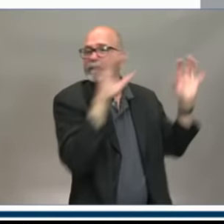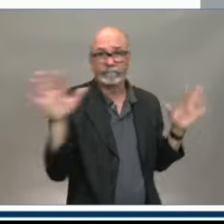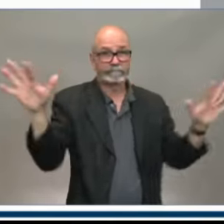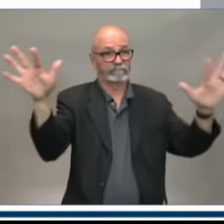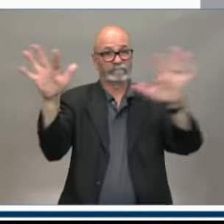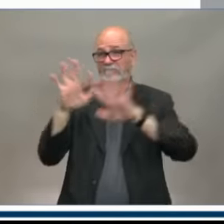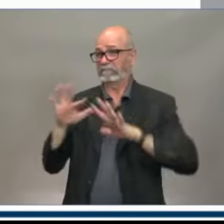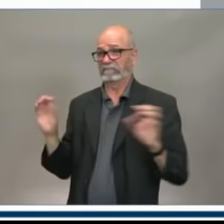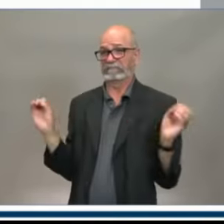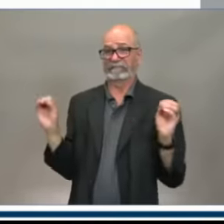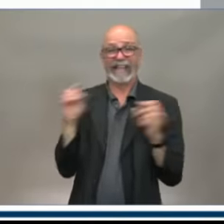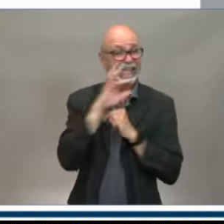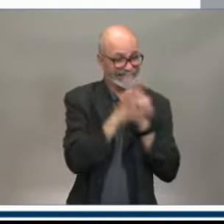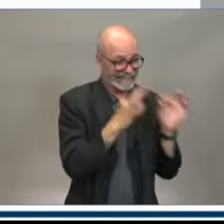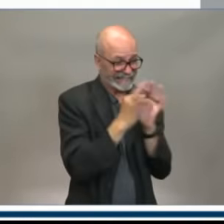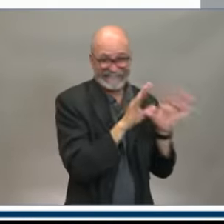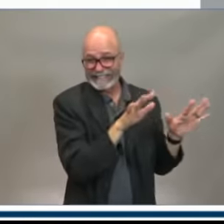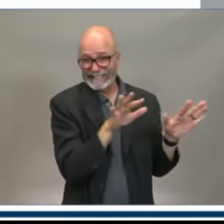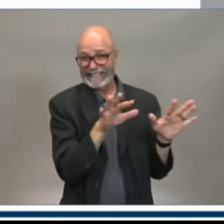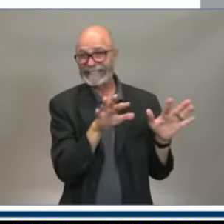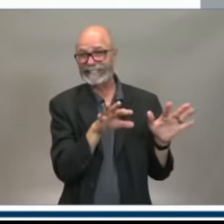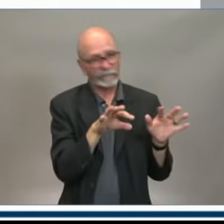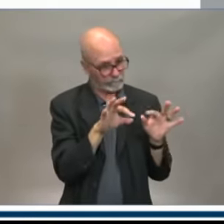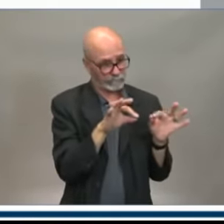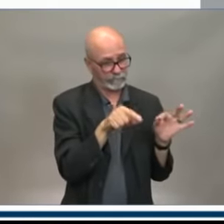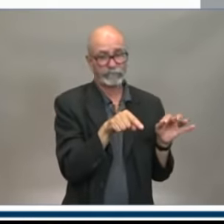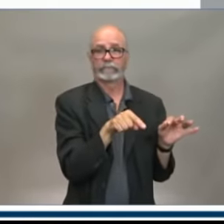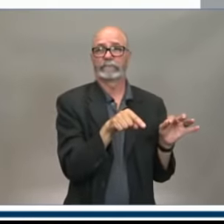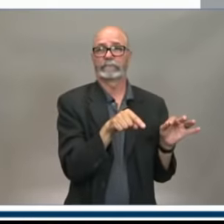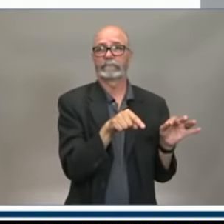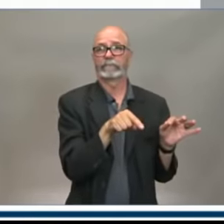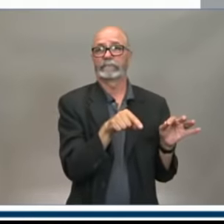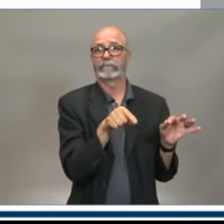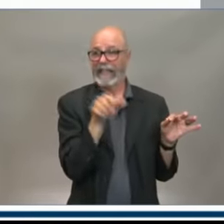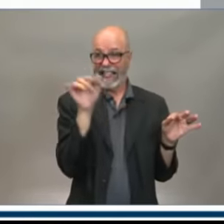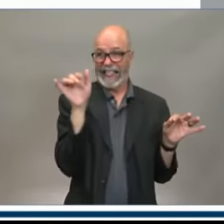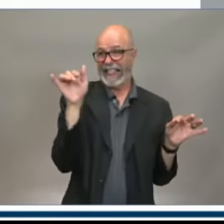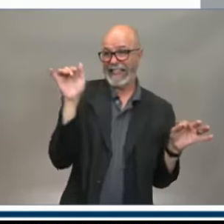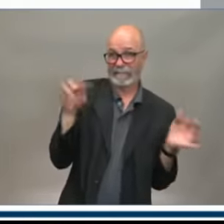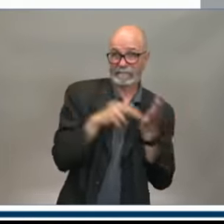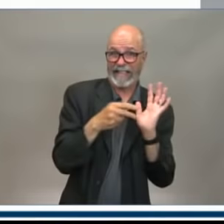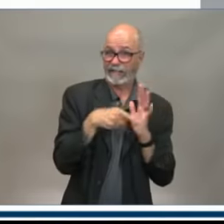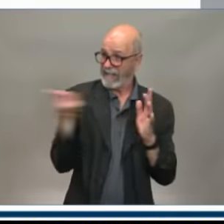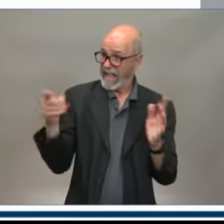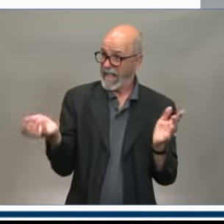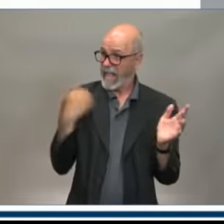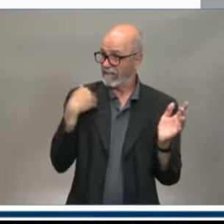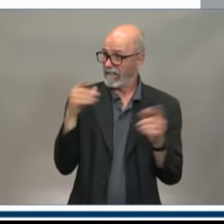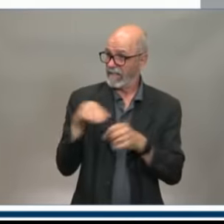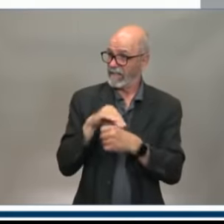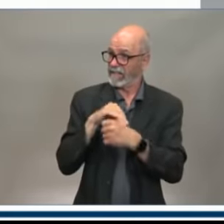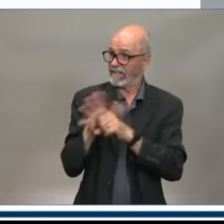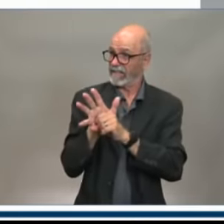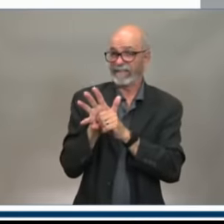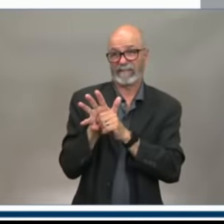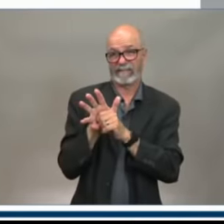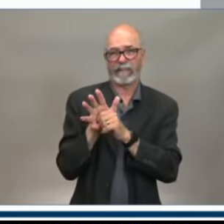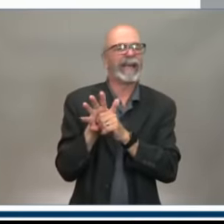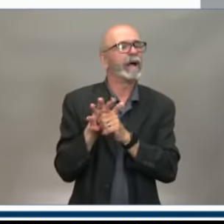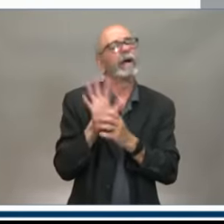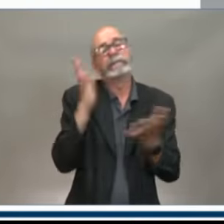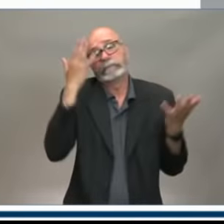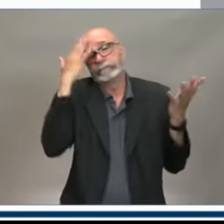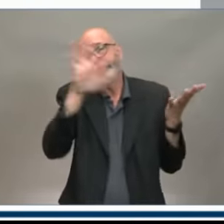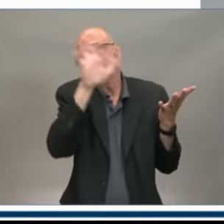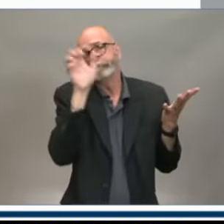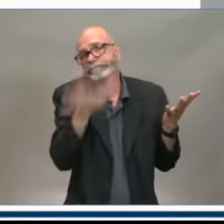much even less, or the chance of them having COVID-19 becomes even less than even if they have one of the symptoms